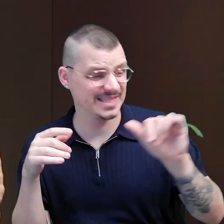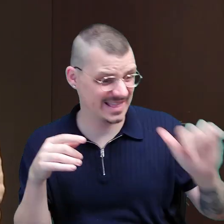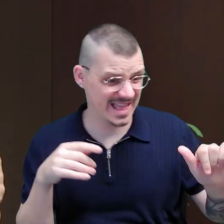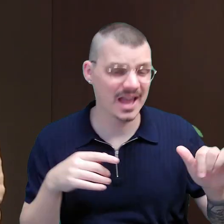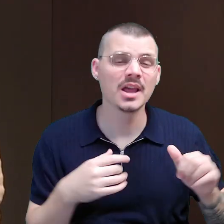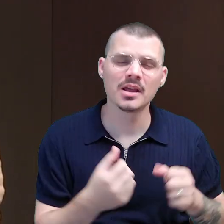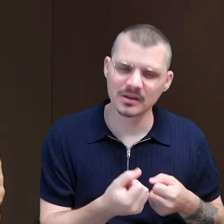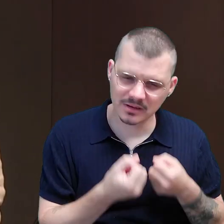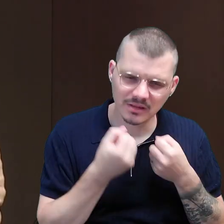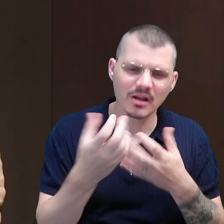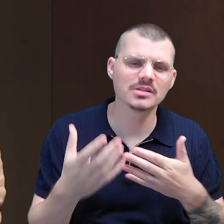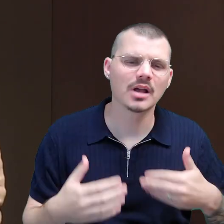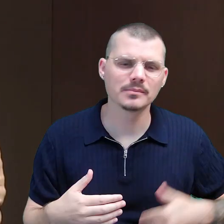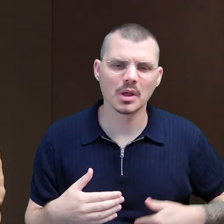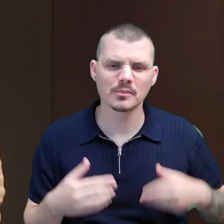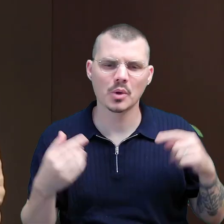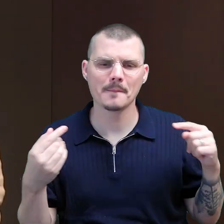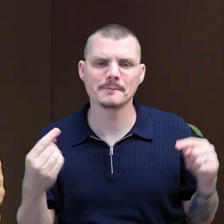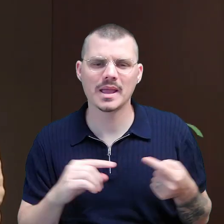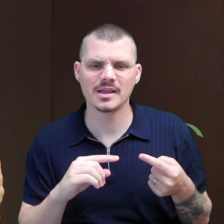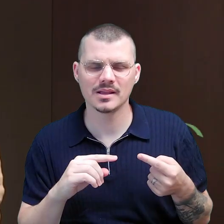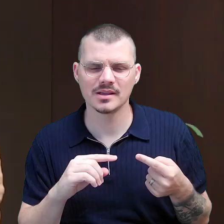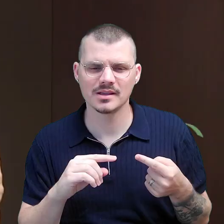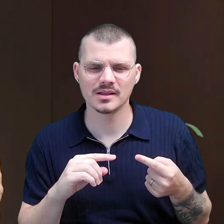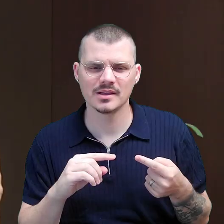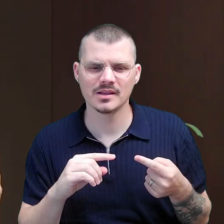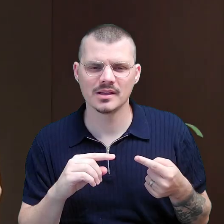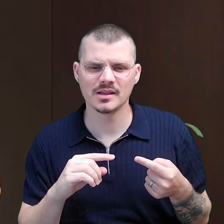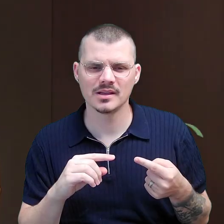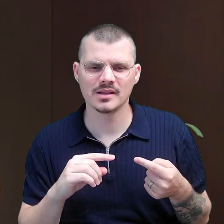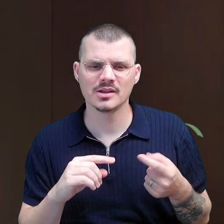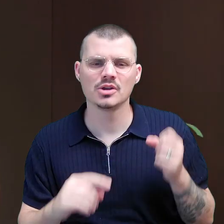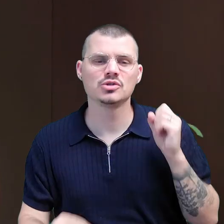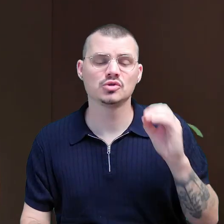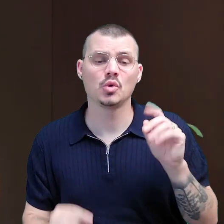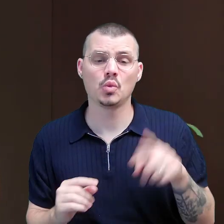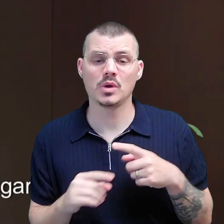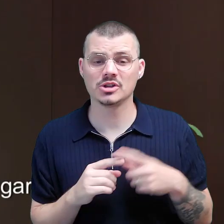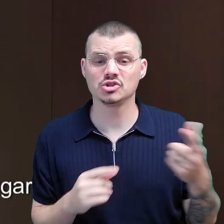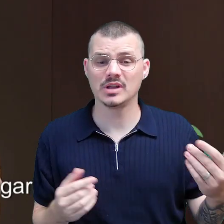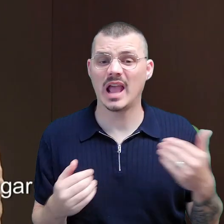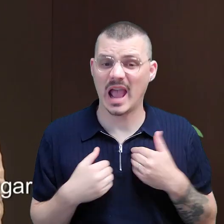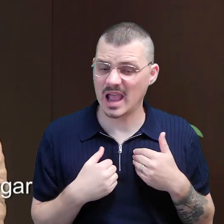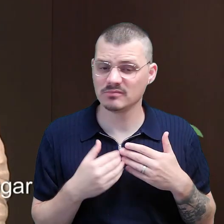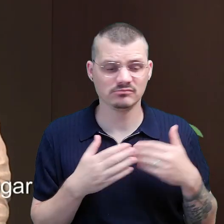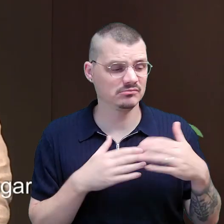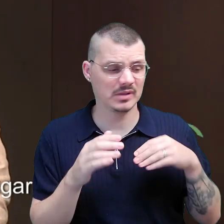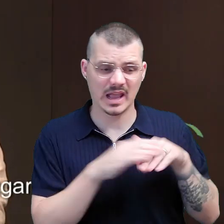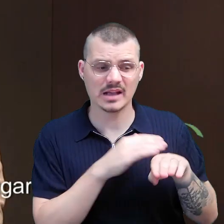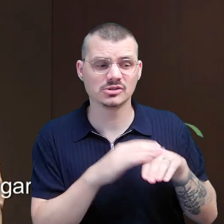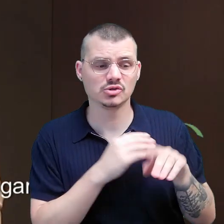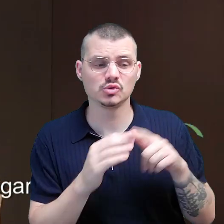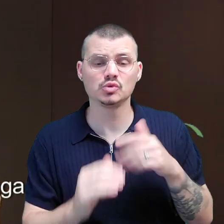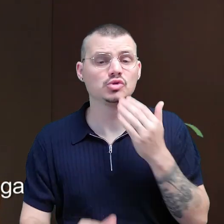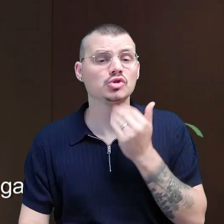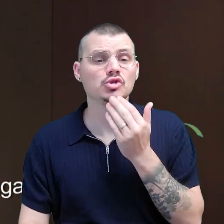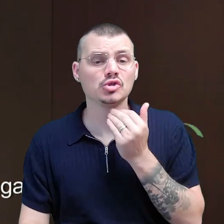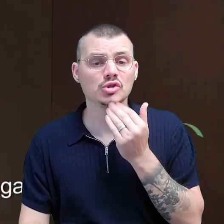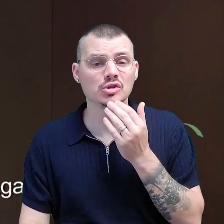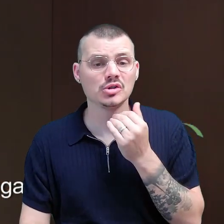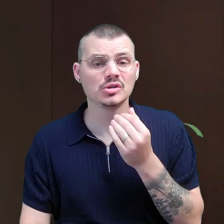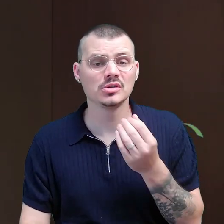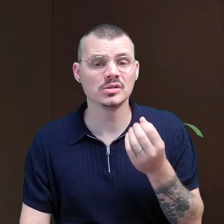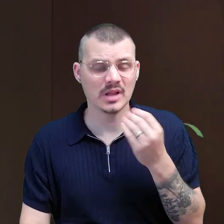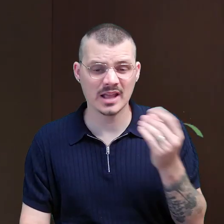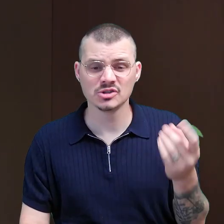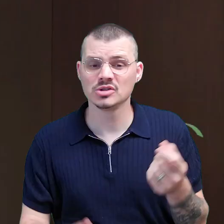that also causes abdominal pain. So when she had unrestricted access to